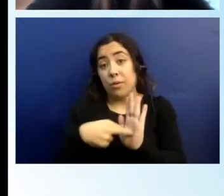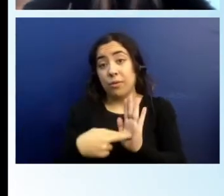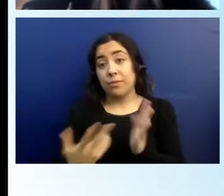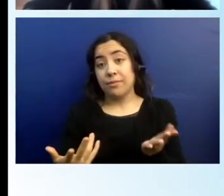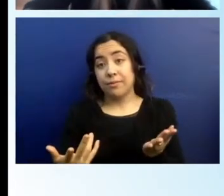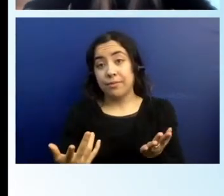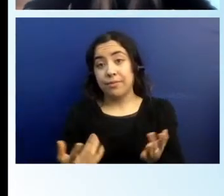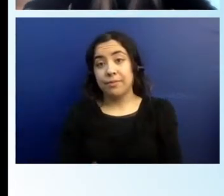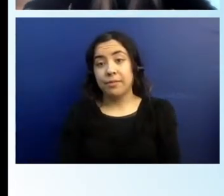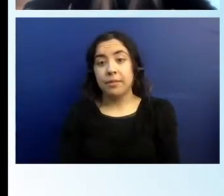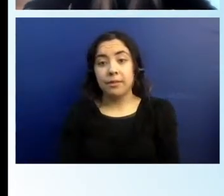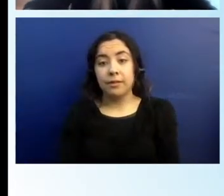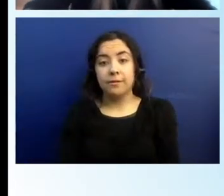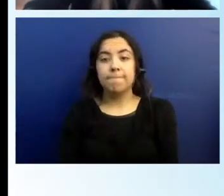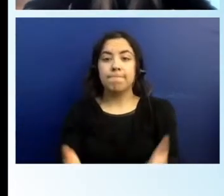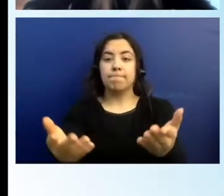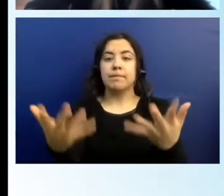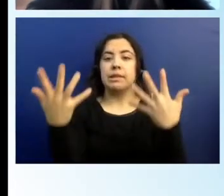Here it is completed.